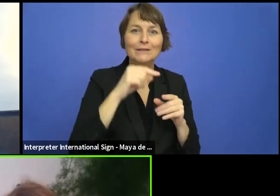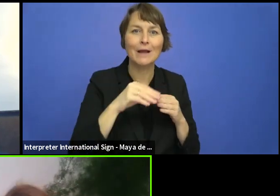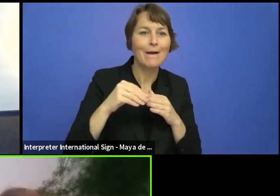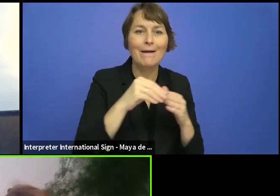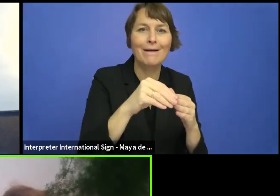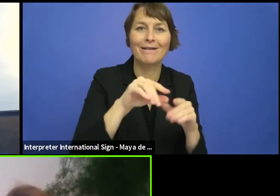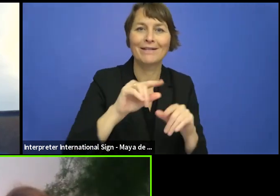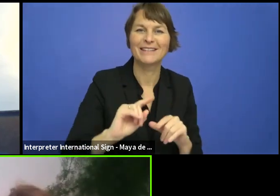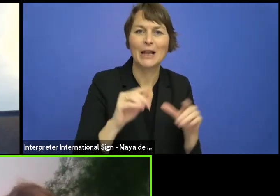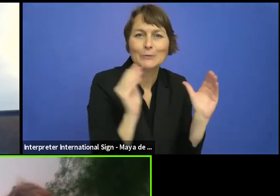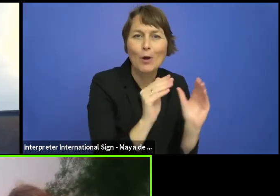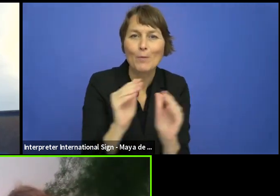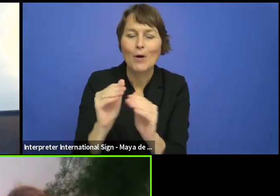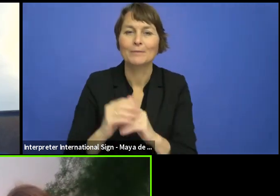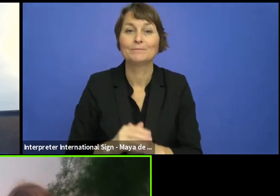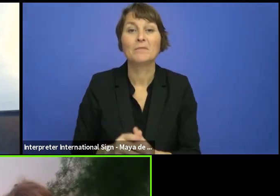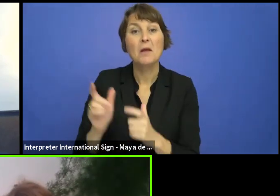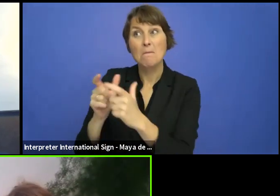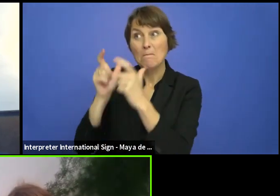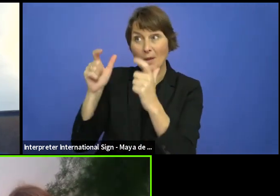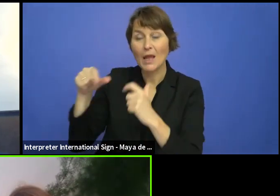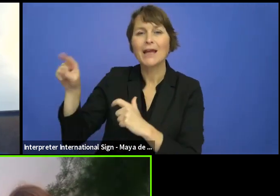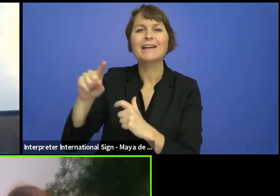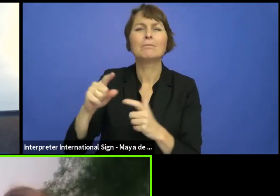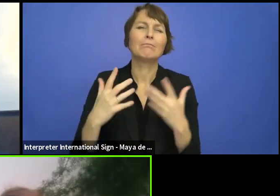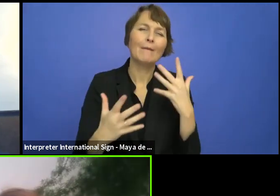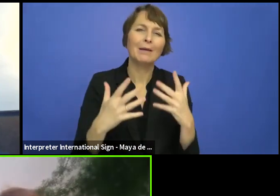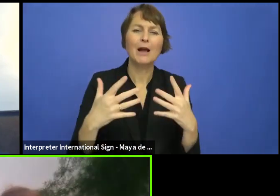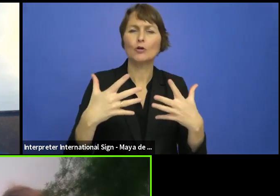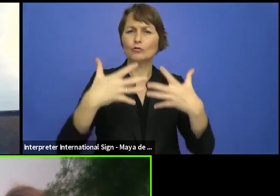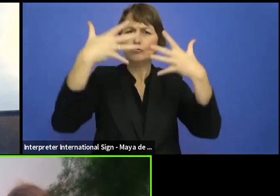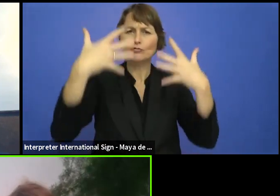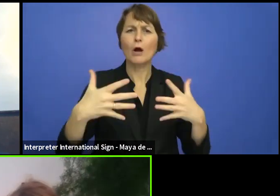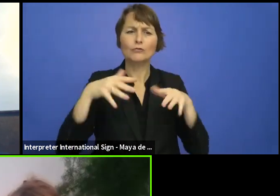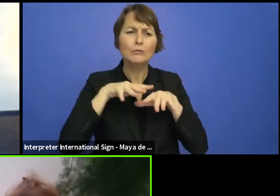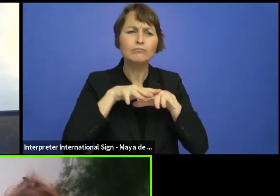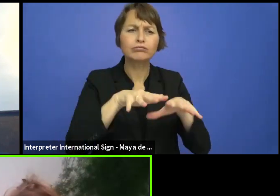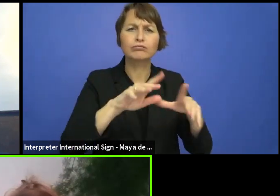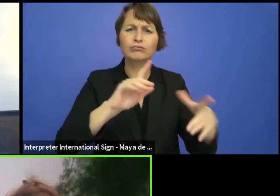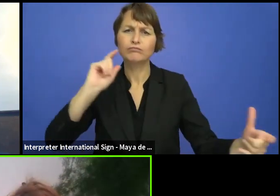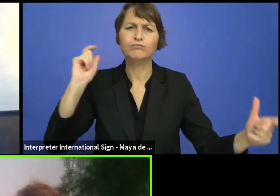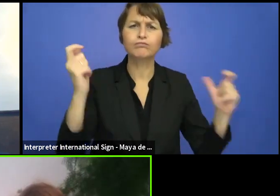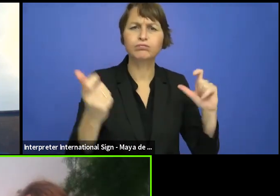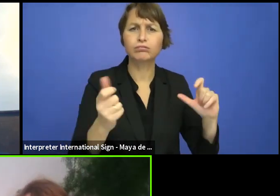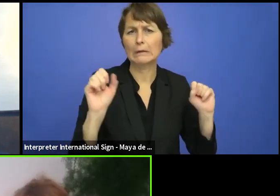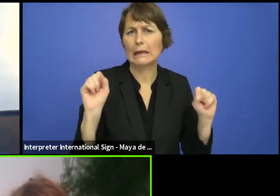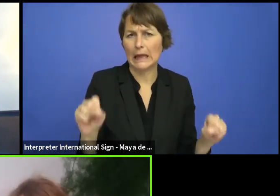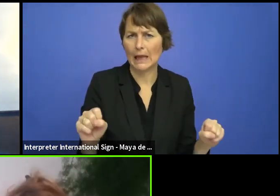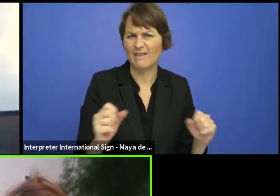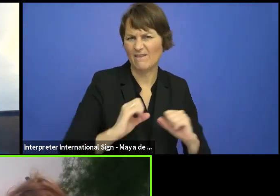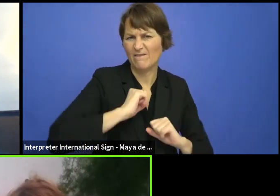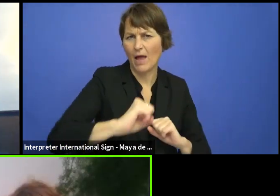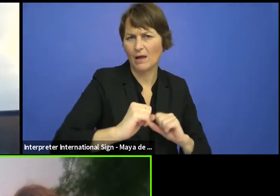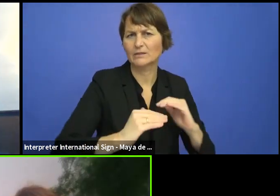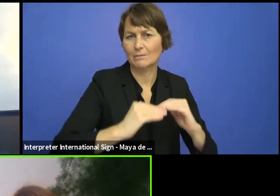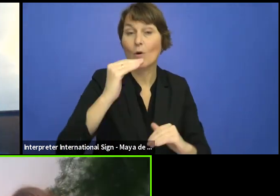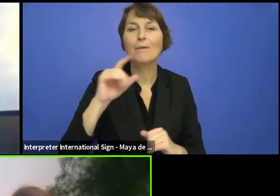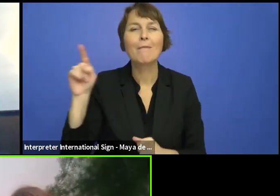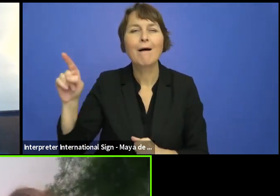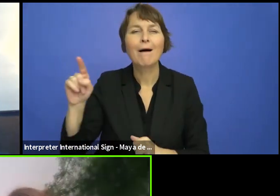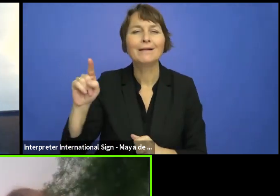can do some of the structural shifts faster. And that means that they can they can also take more risk.